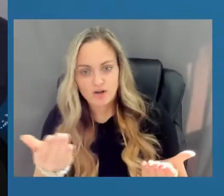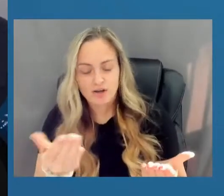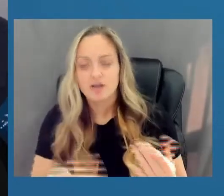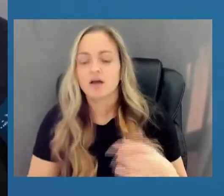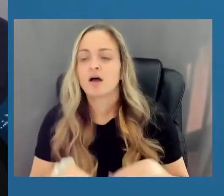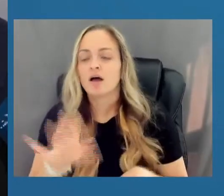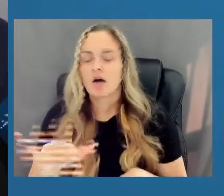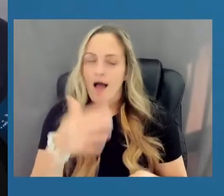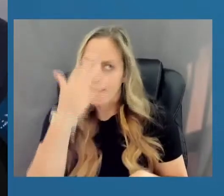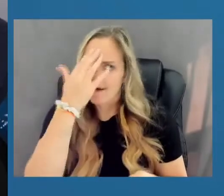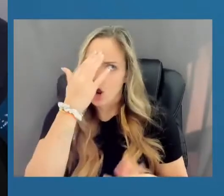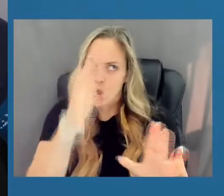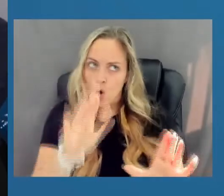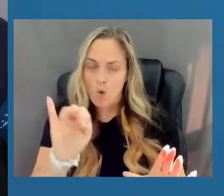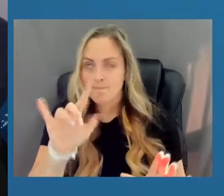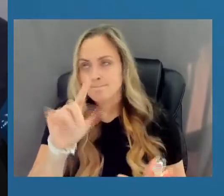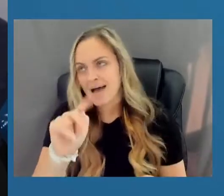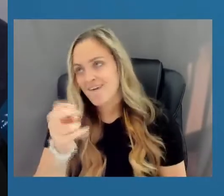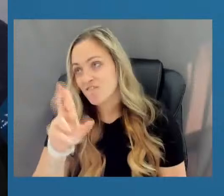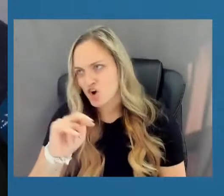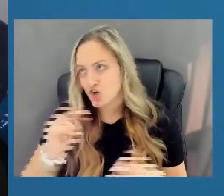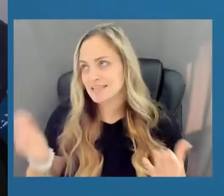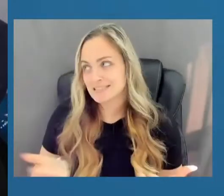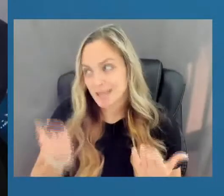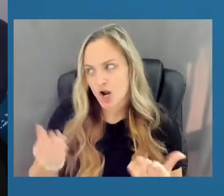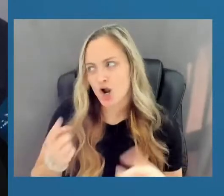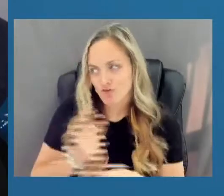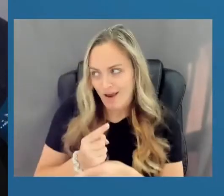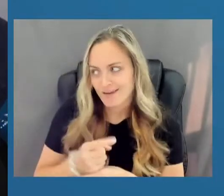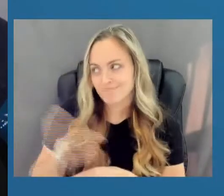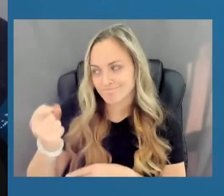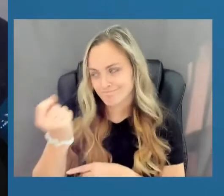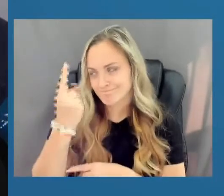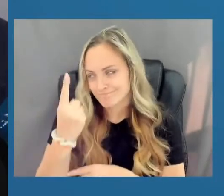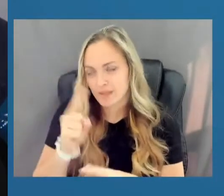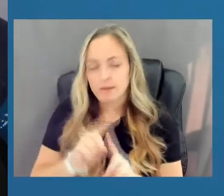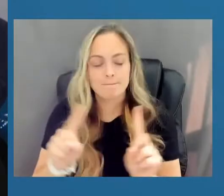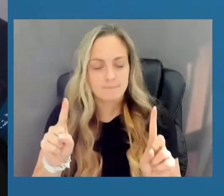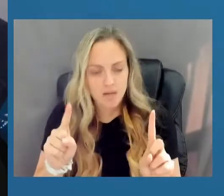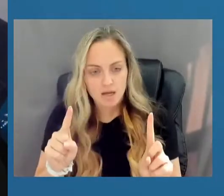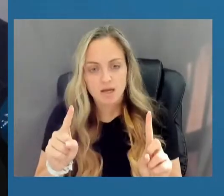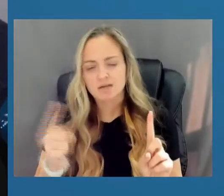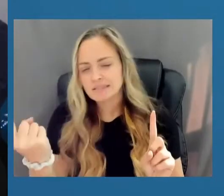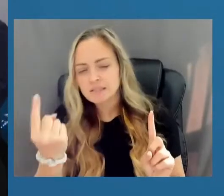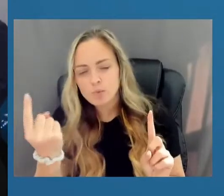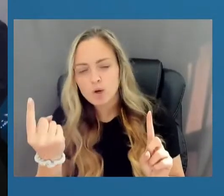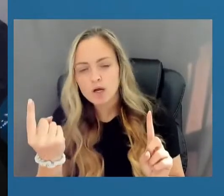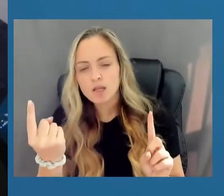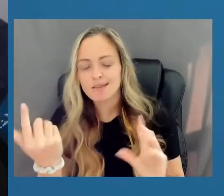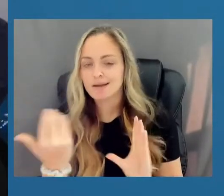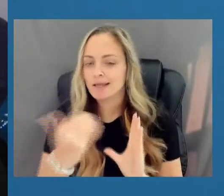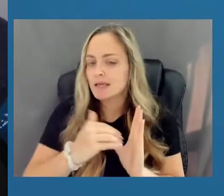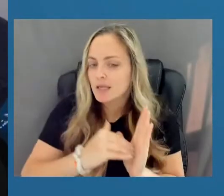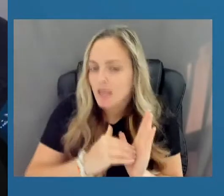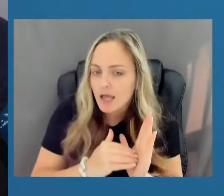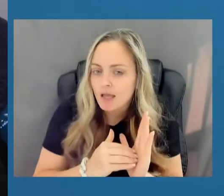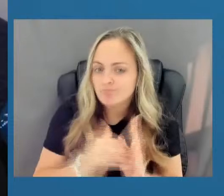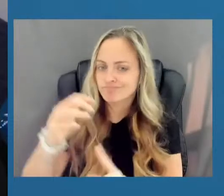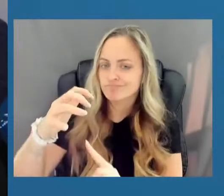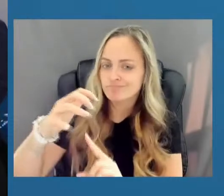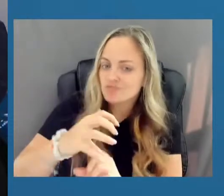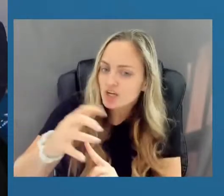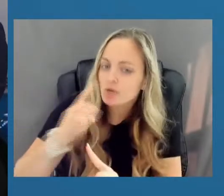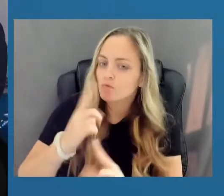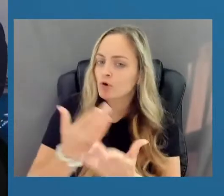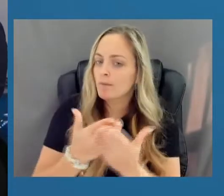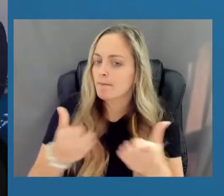I know, Mount Vernon is in the house. I understand. But someone who, again, has been a champion for public